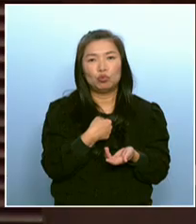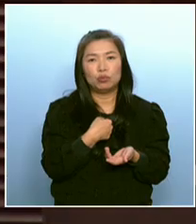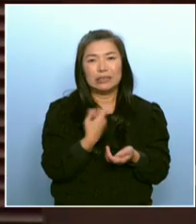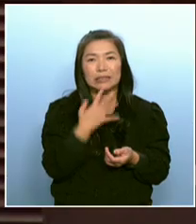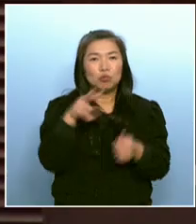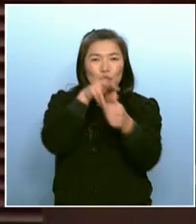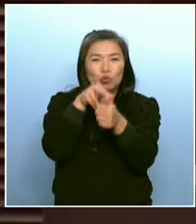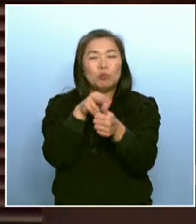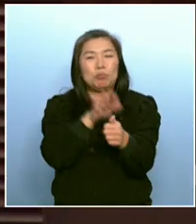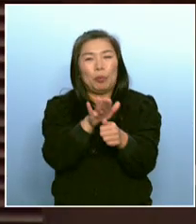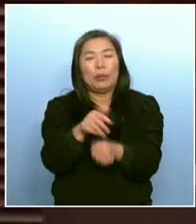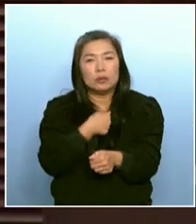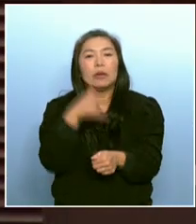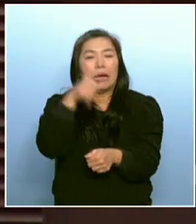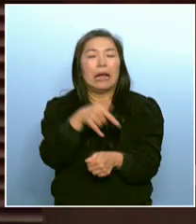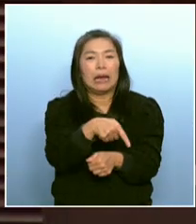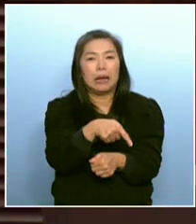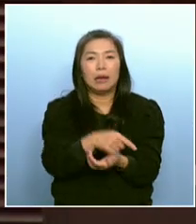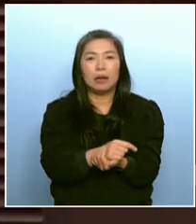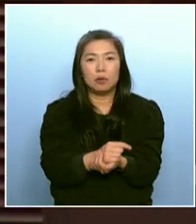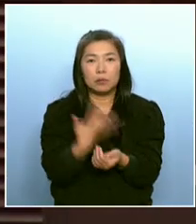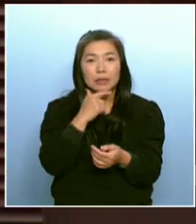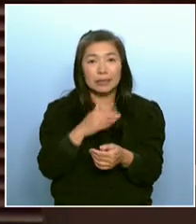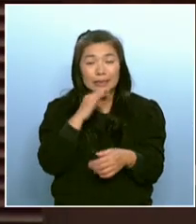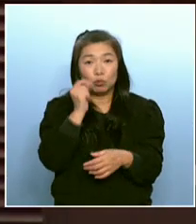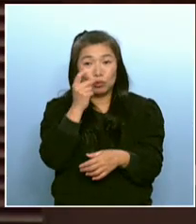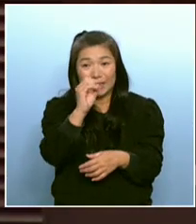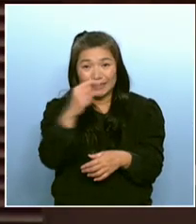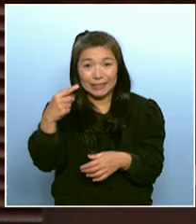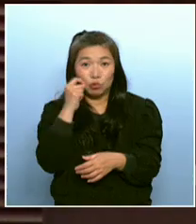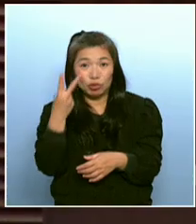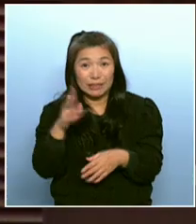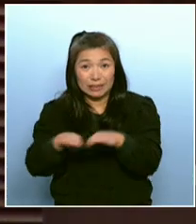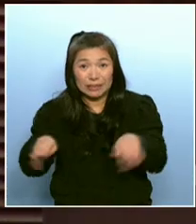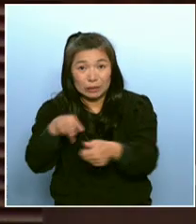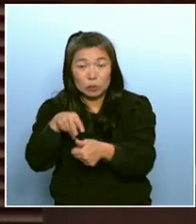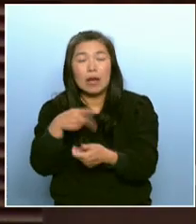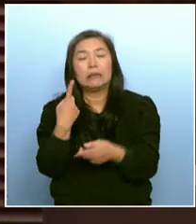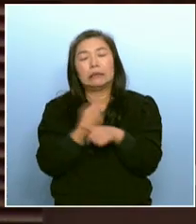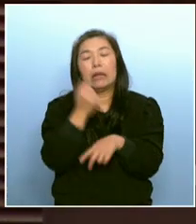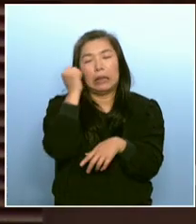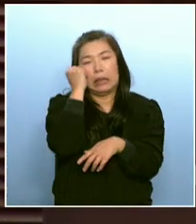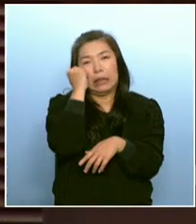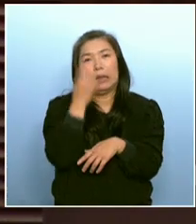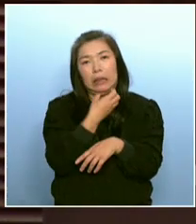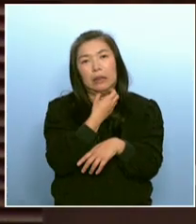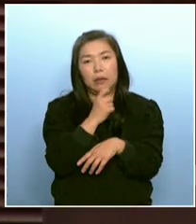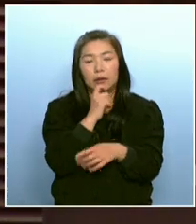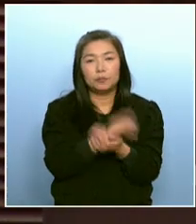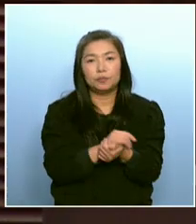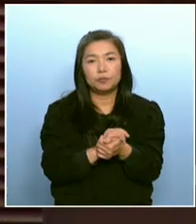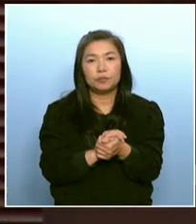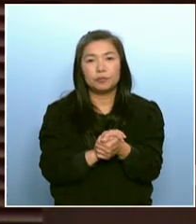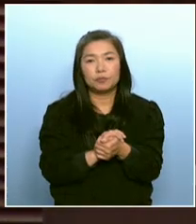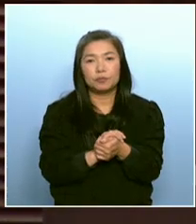talking about the younger elderly. As for daycare center for the elderly, they will need more nursing care. As for the child care center, we